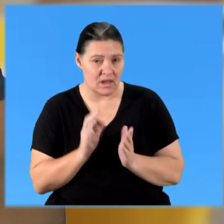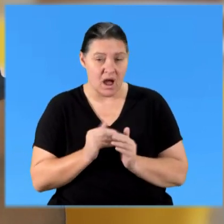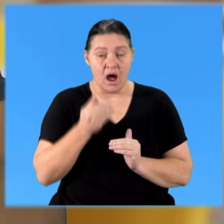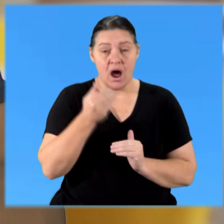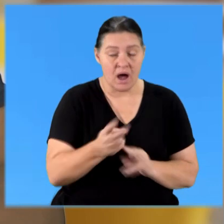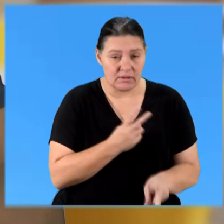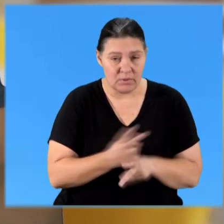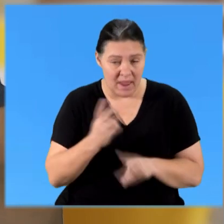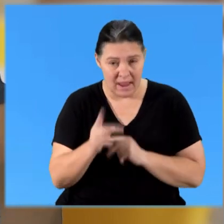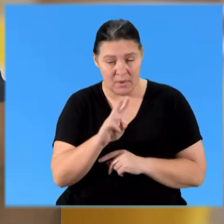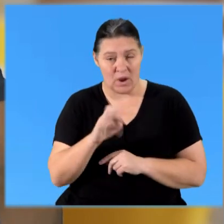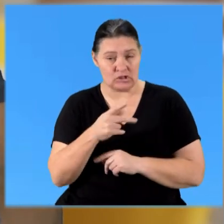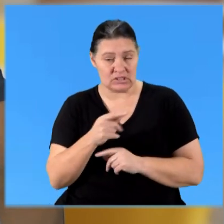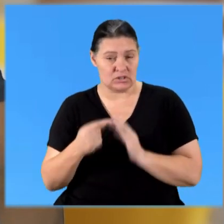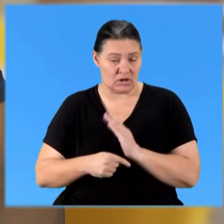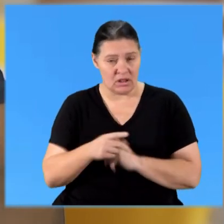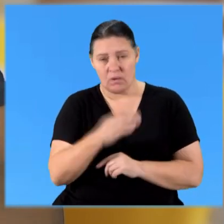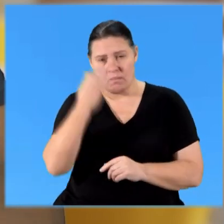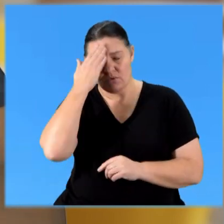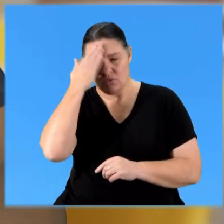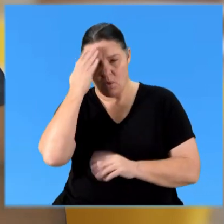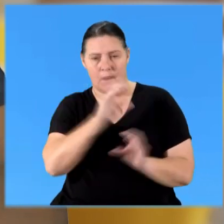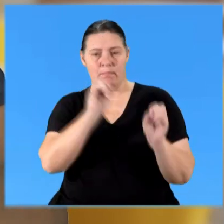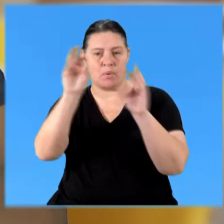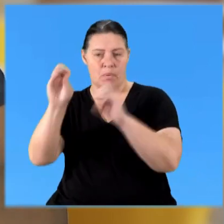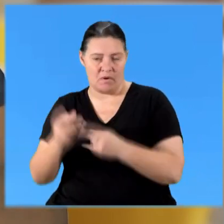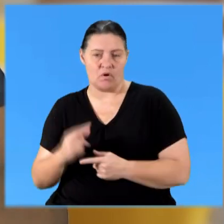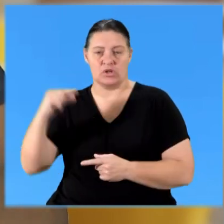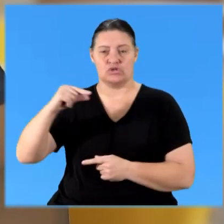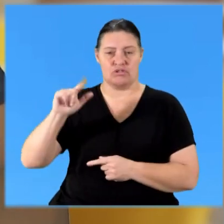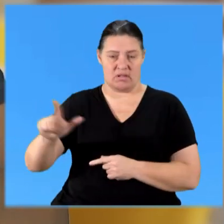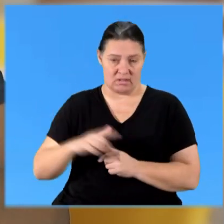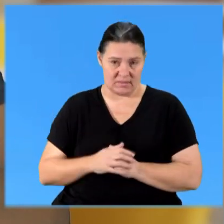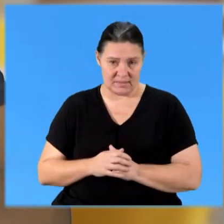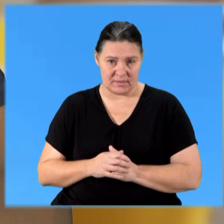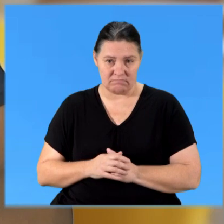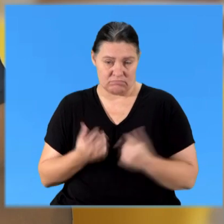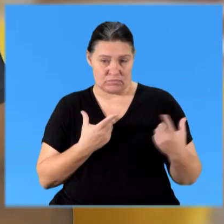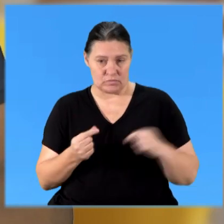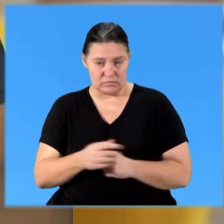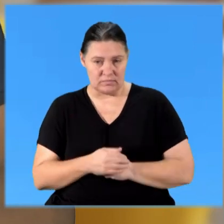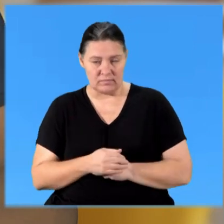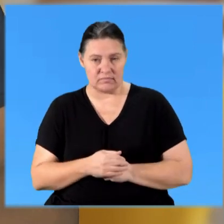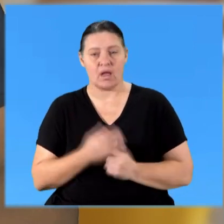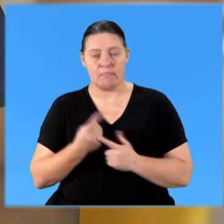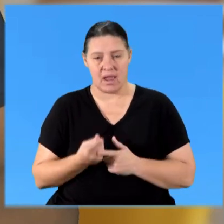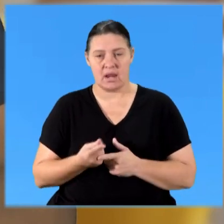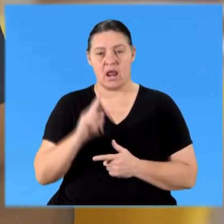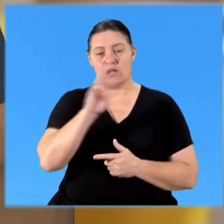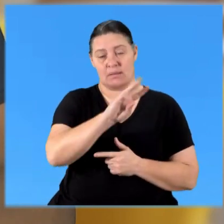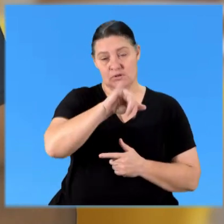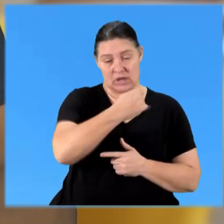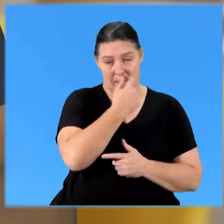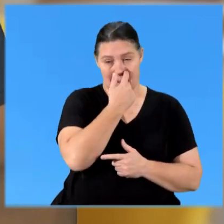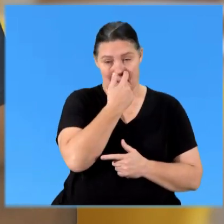that after you have prepared the wages journal, you know how to post it to the general ledger. Let's do that. Here is our